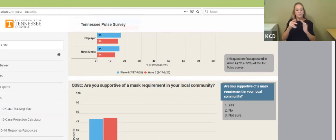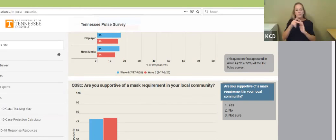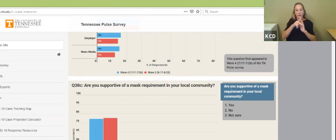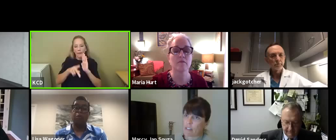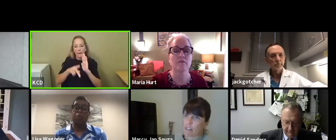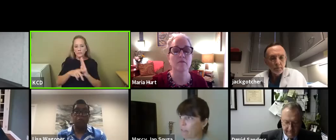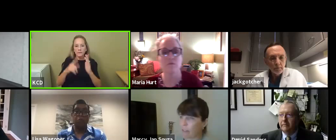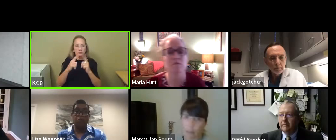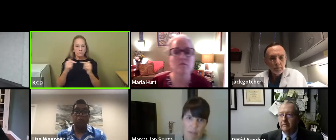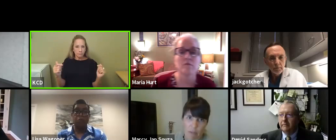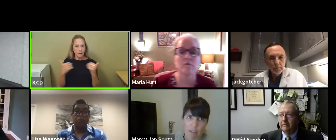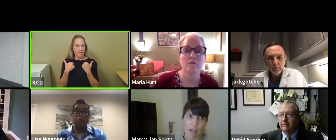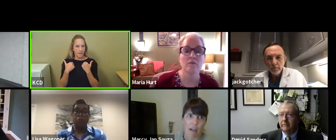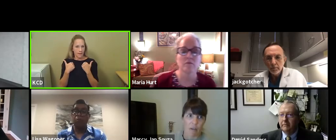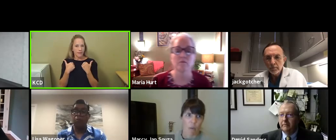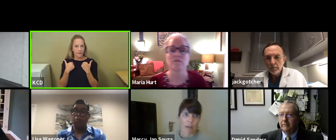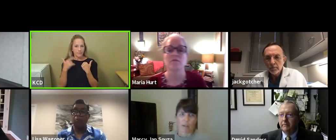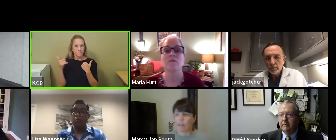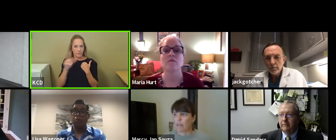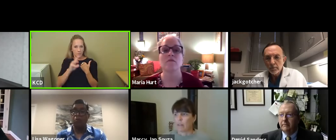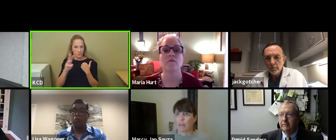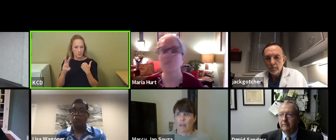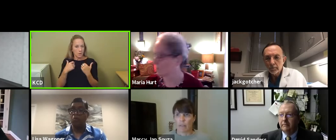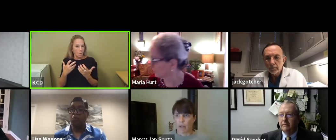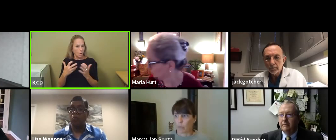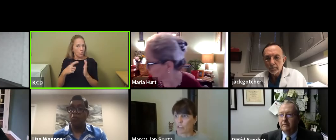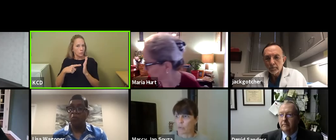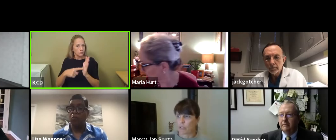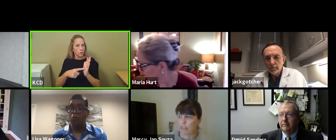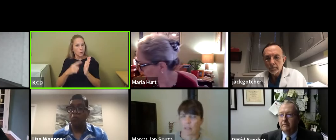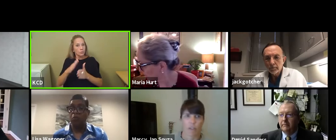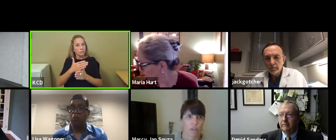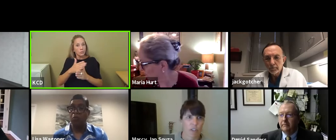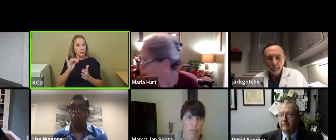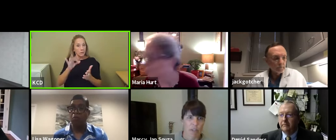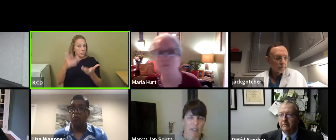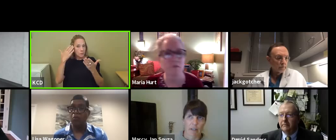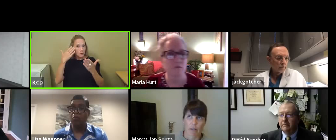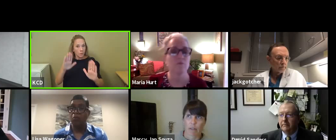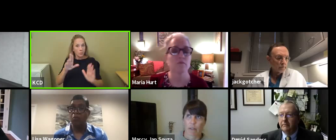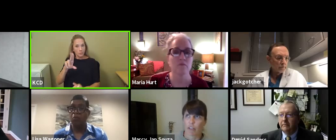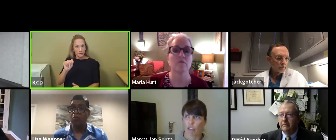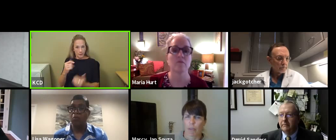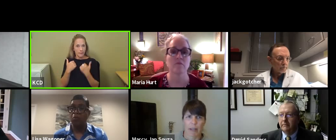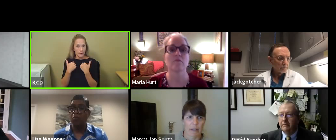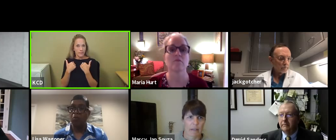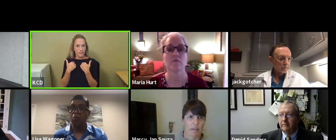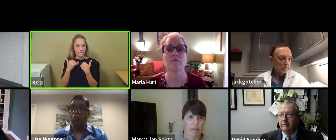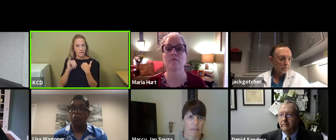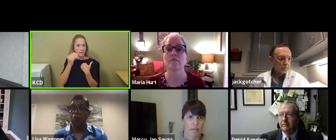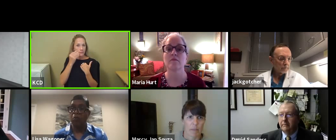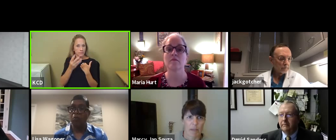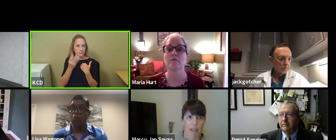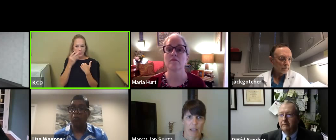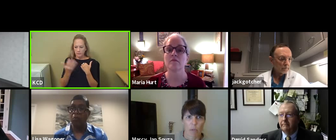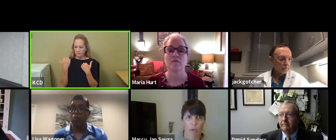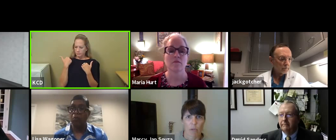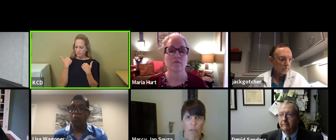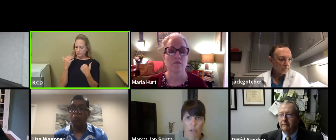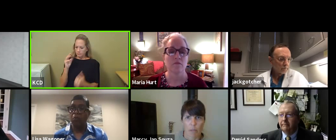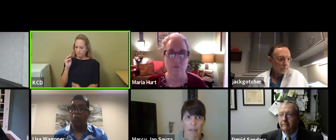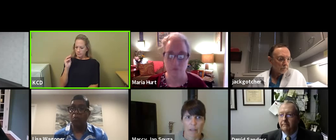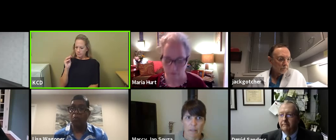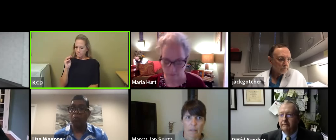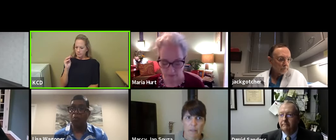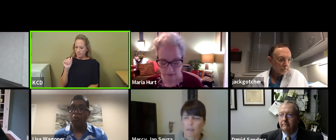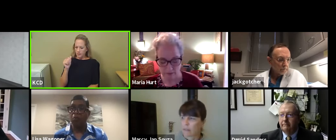So just wanted to share that for anyone that was not aware of that resource that the university put together initially back in maybe April